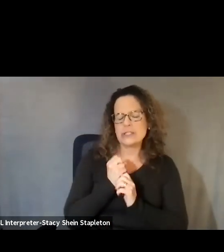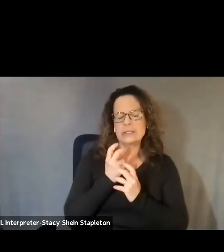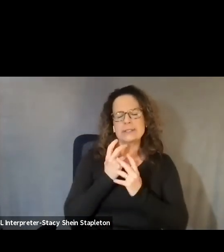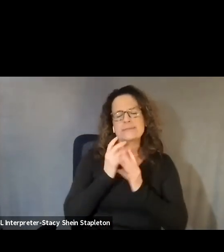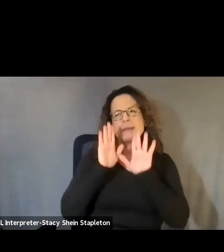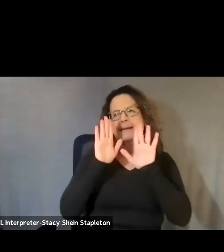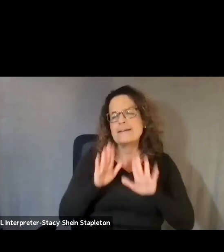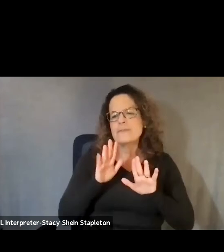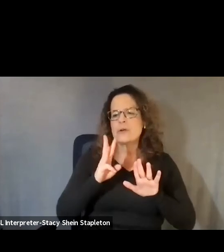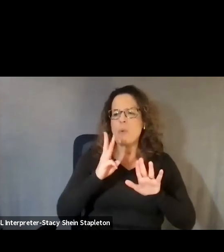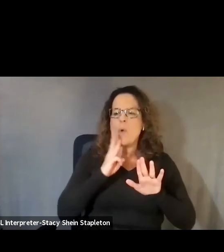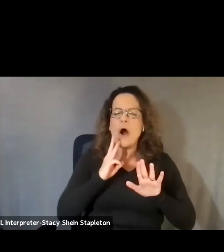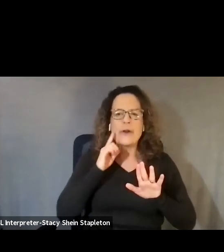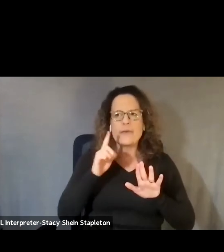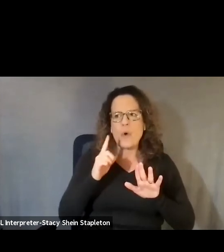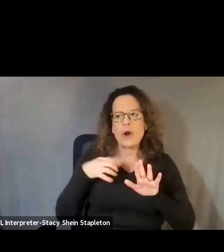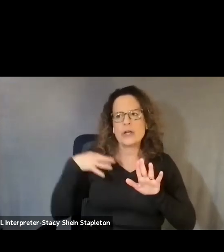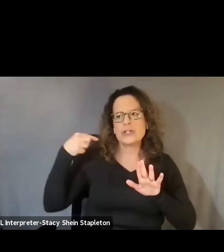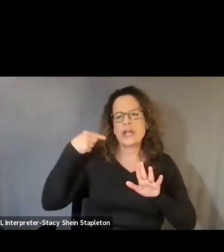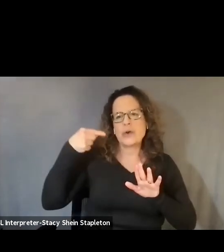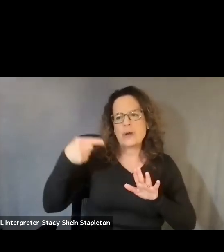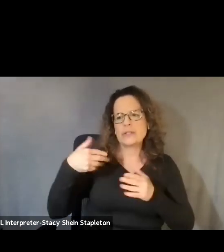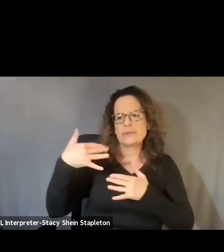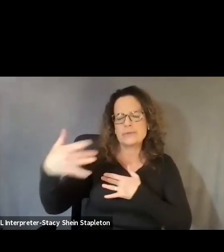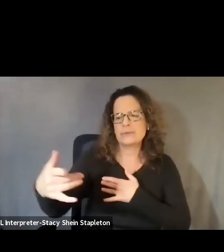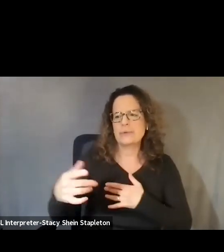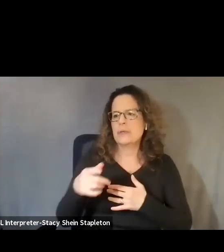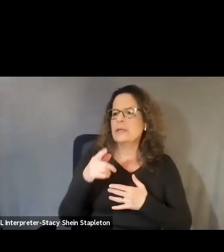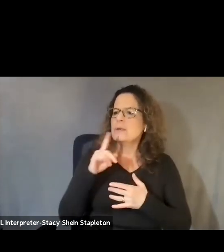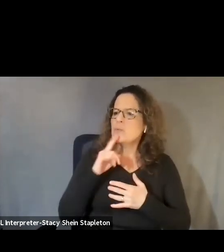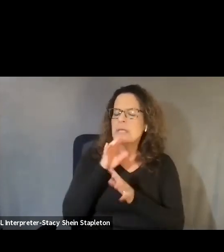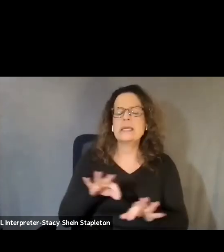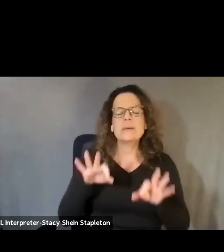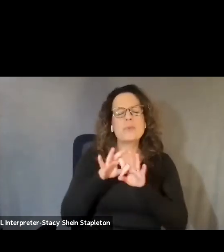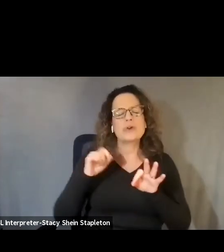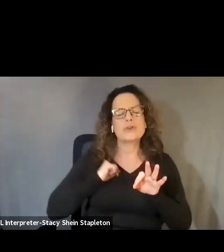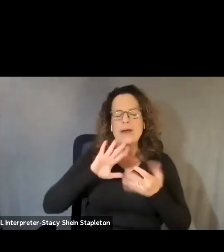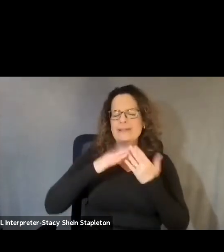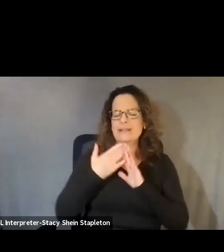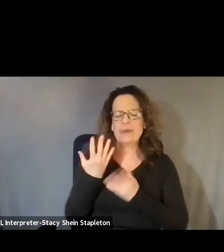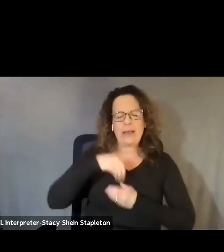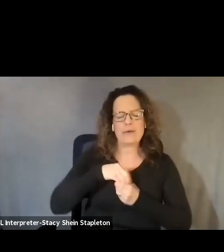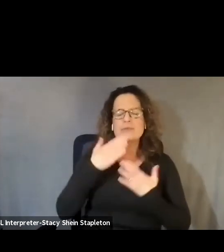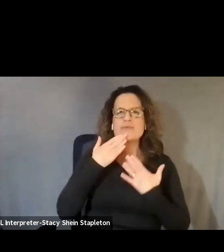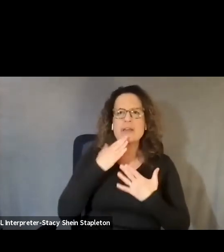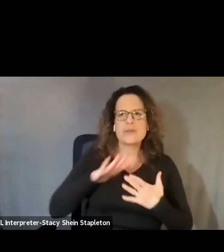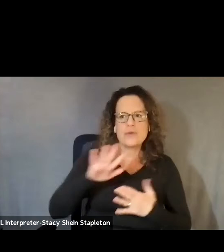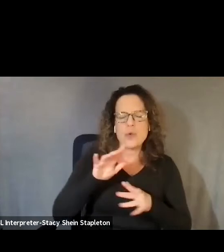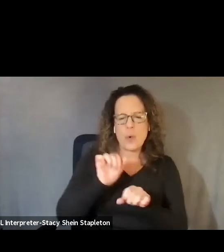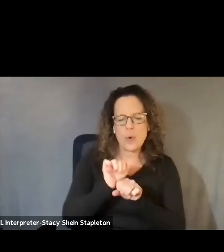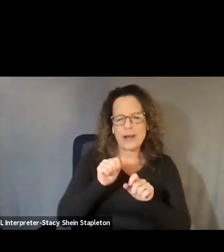for generations to come does not happen without that kind of civic engagement. So thank you, thank you, thank you, thank you for everything you do.